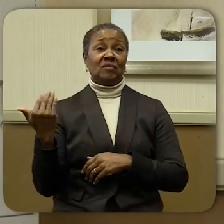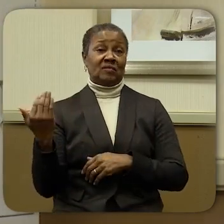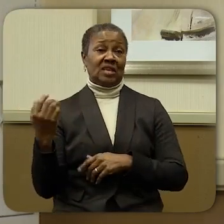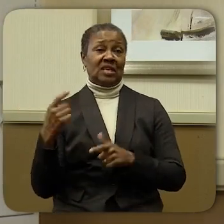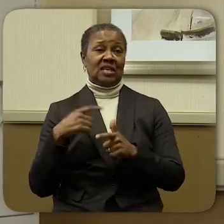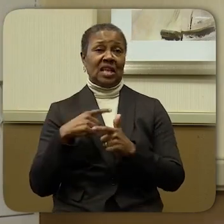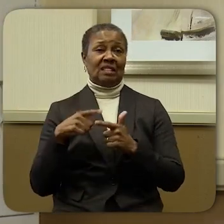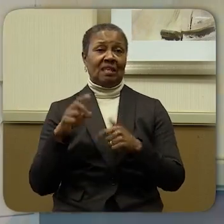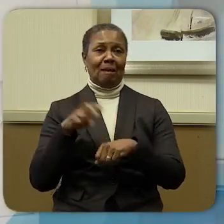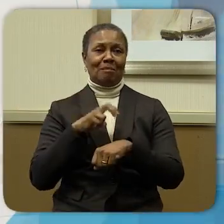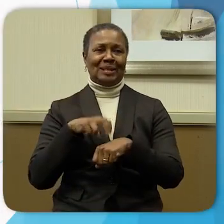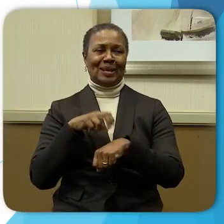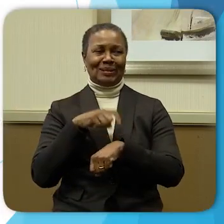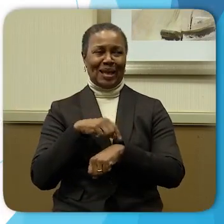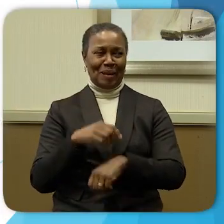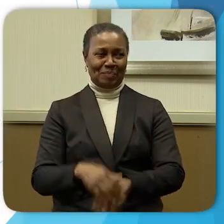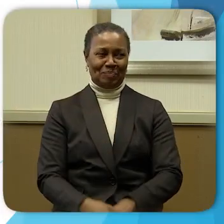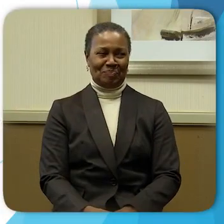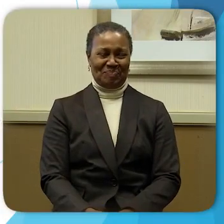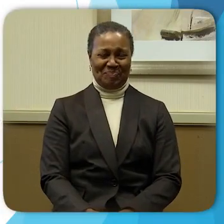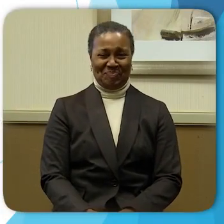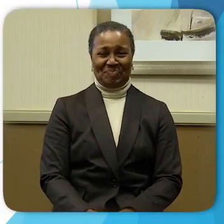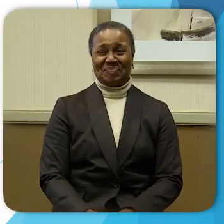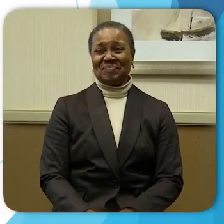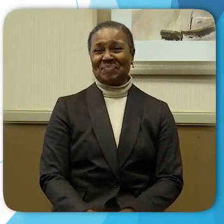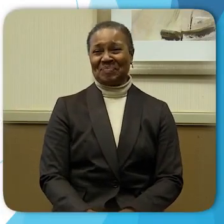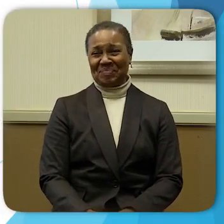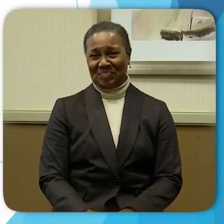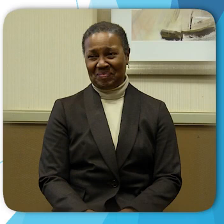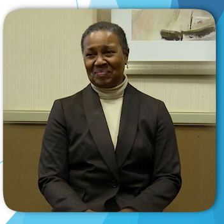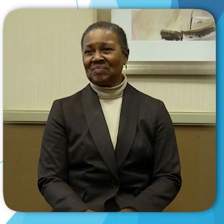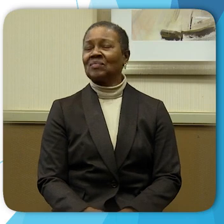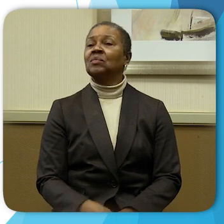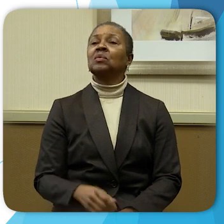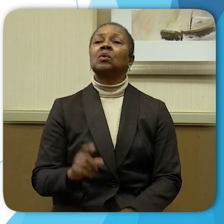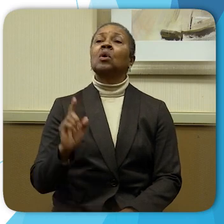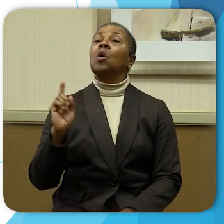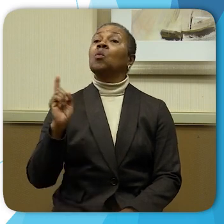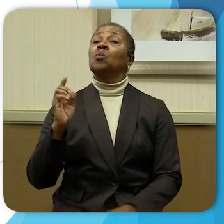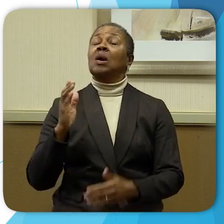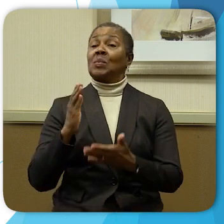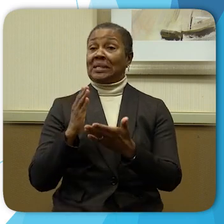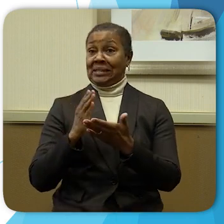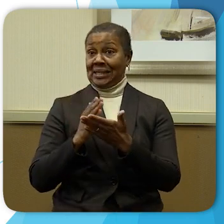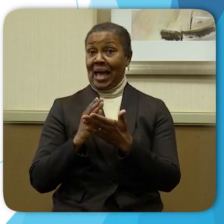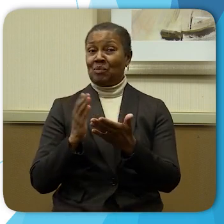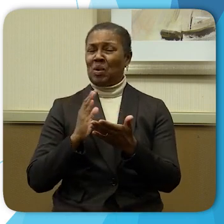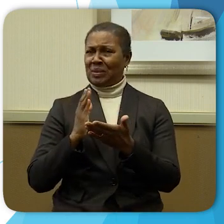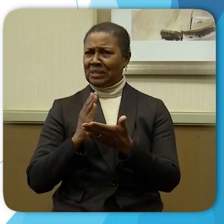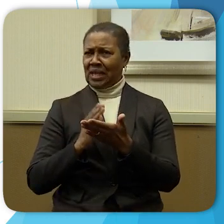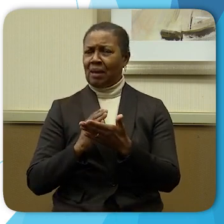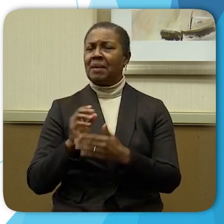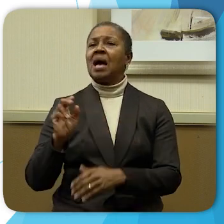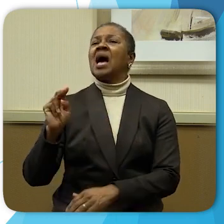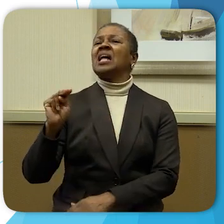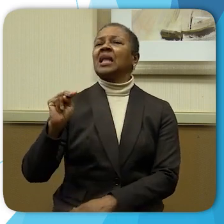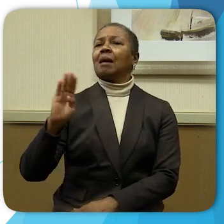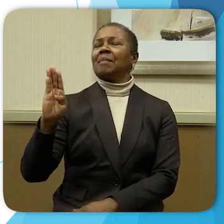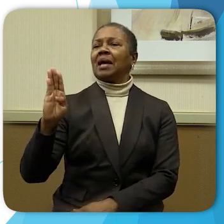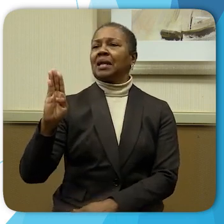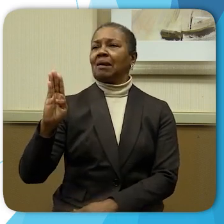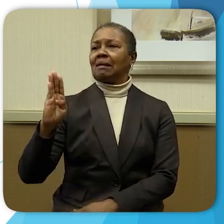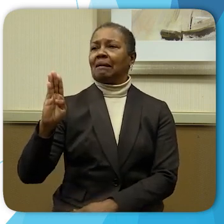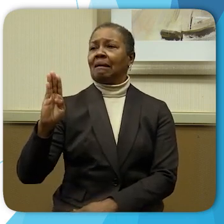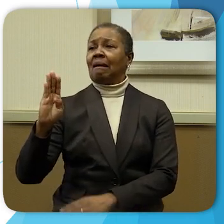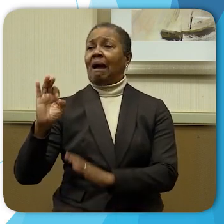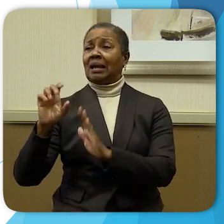time. So where we kind of left was this idea is non-binary an identity that